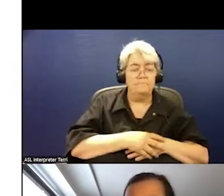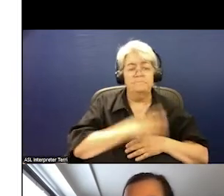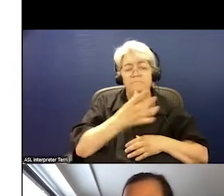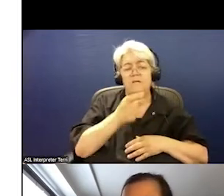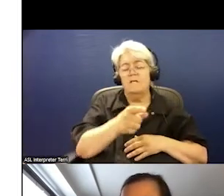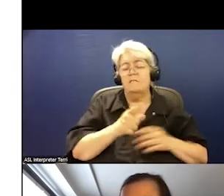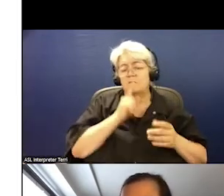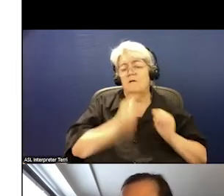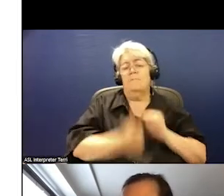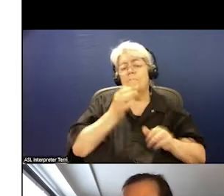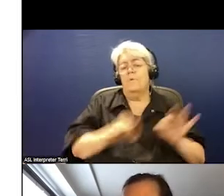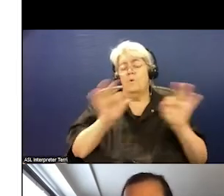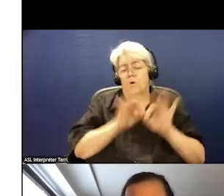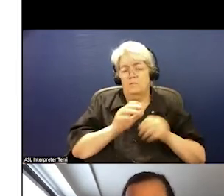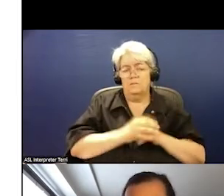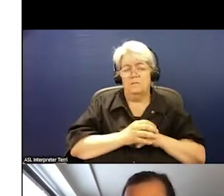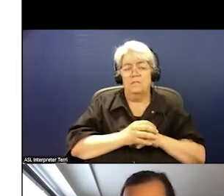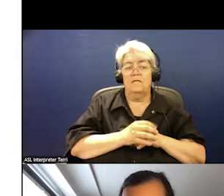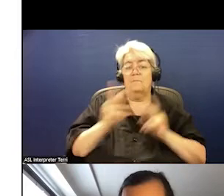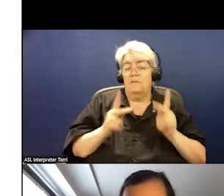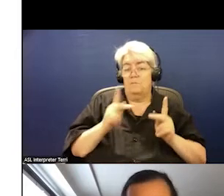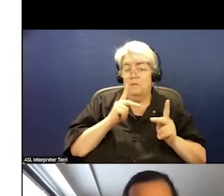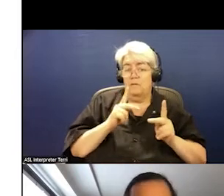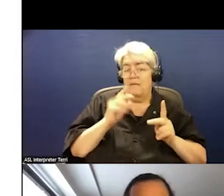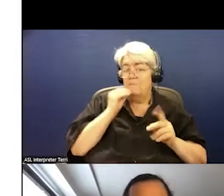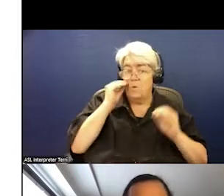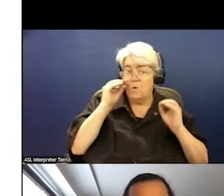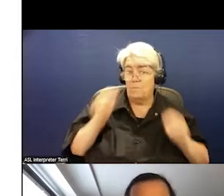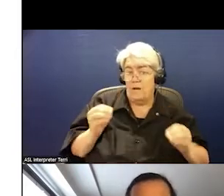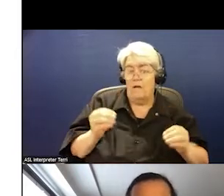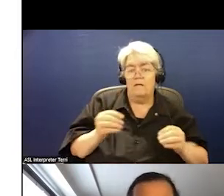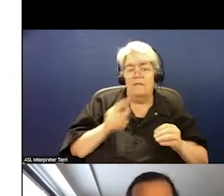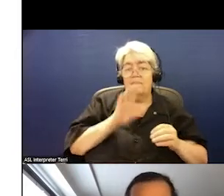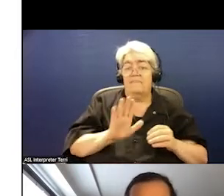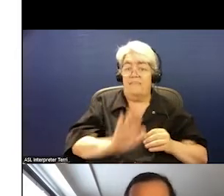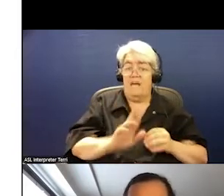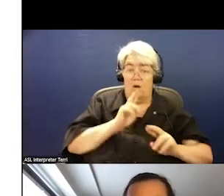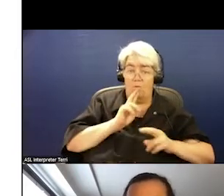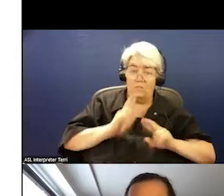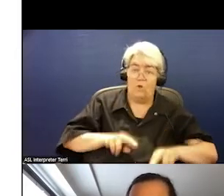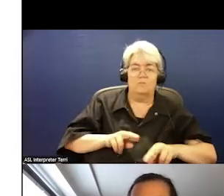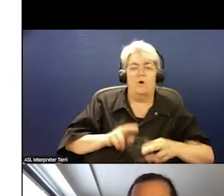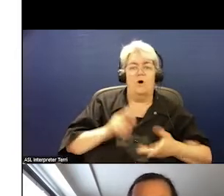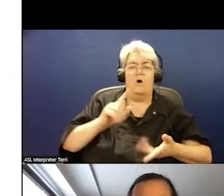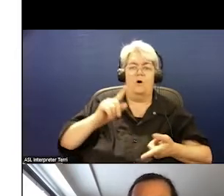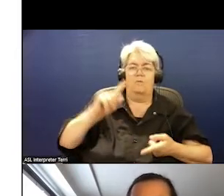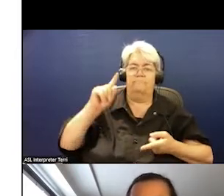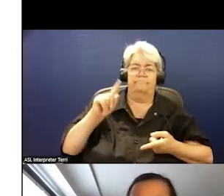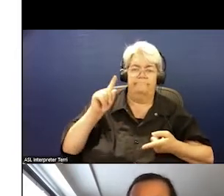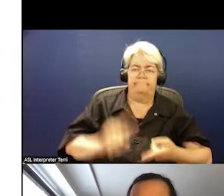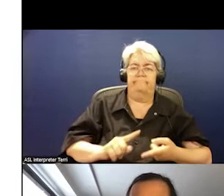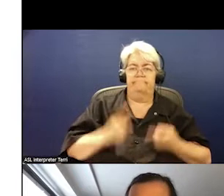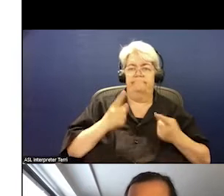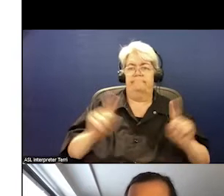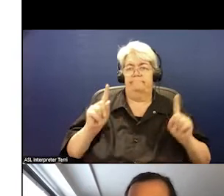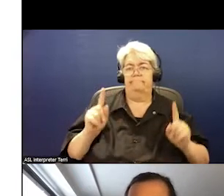Importantly, people who are experiencing homelessness have worse outcomes, and there are disparities as well. So in the United States, 2.5 to